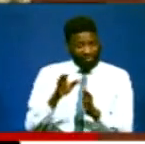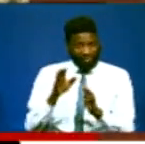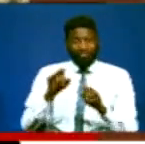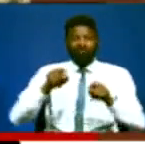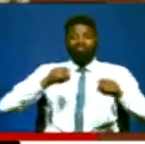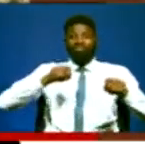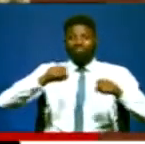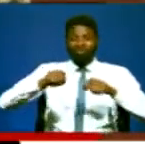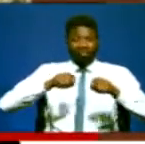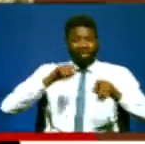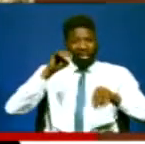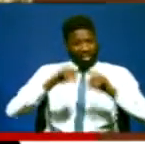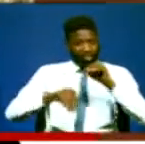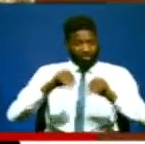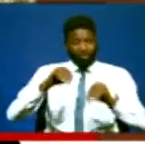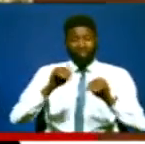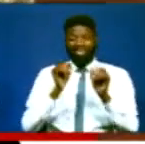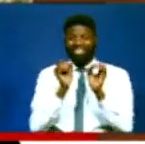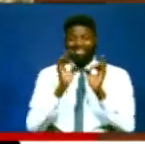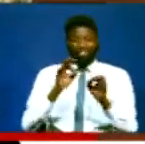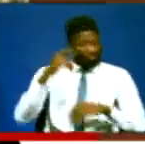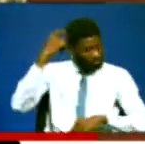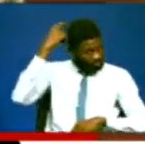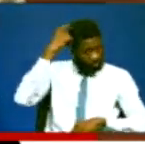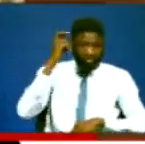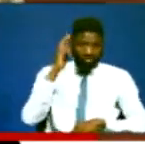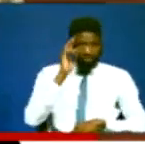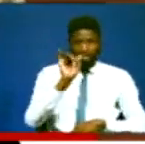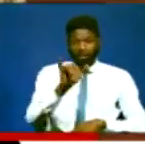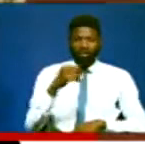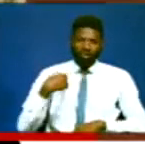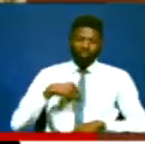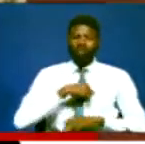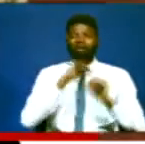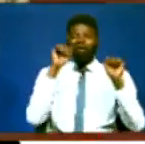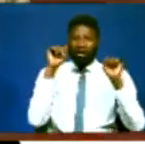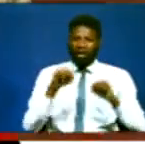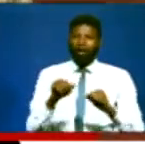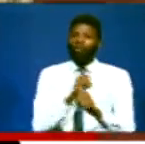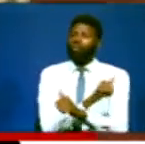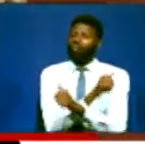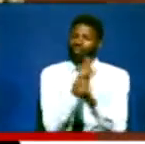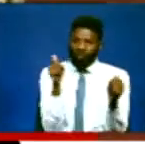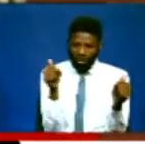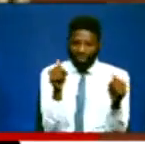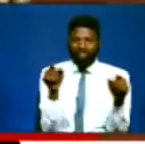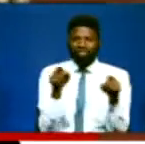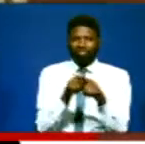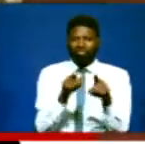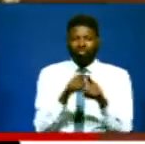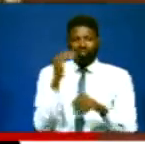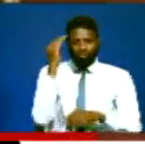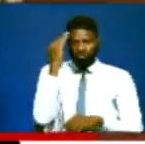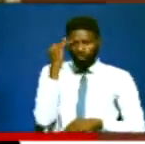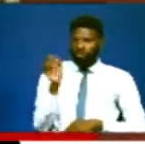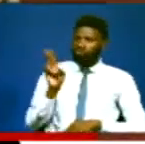Because with that in mind, then we are able to you know, objectively interrogate why we are spending so much, or